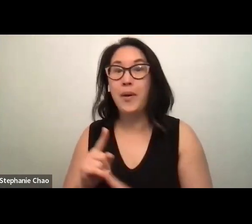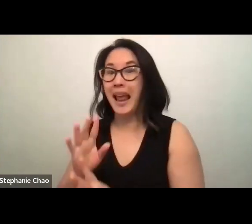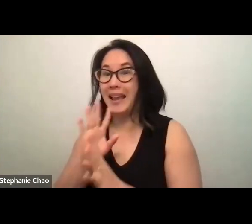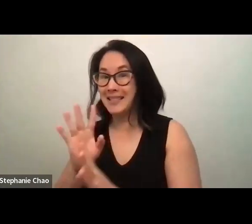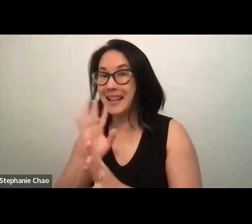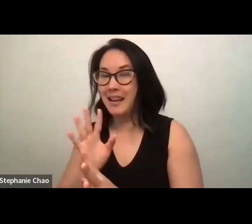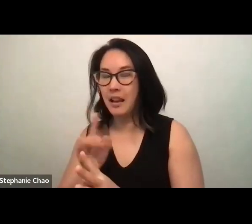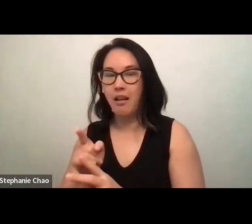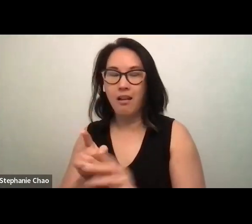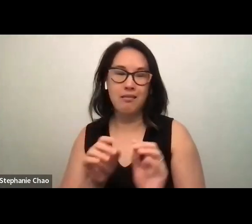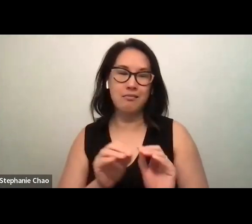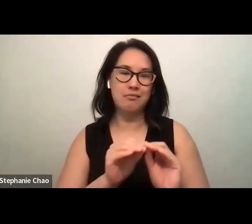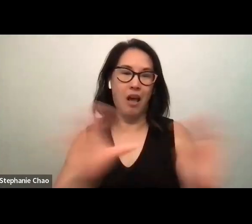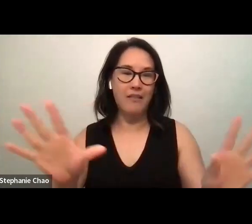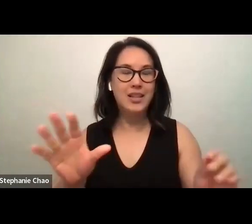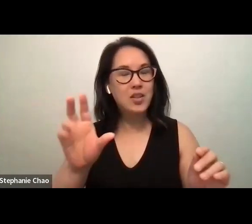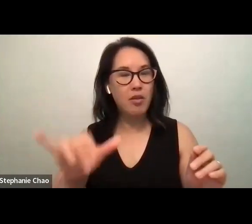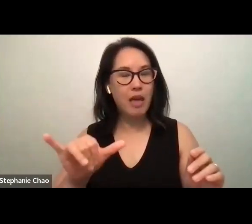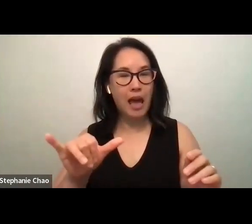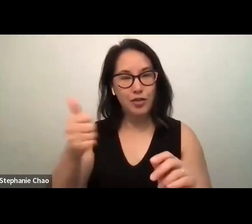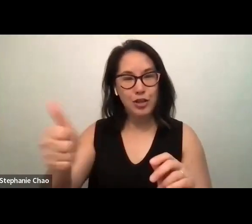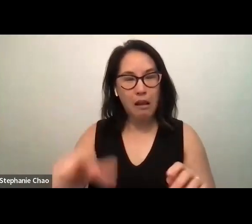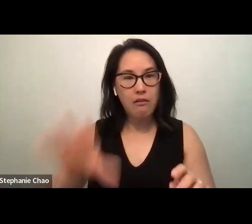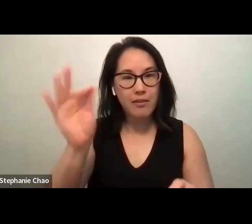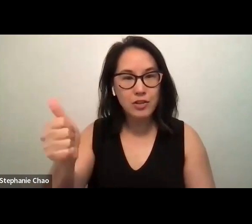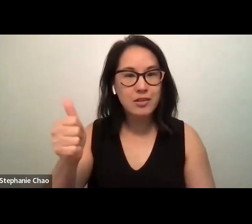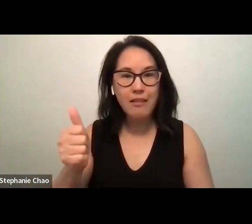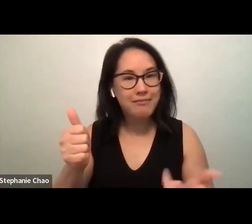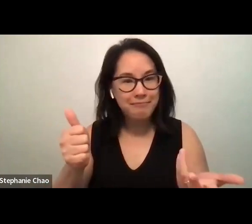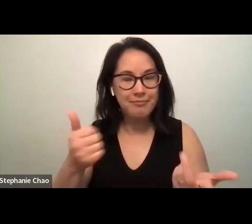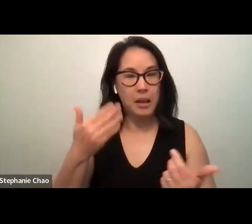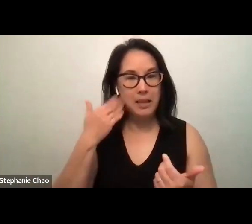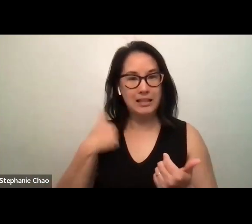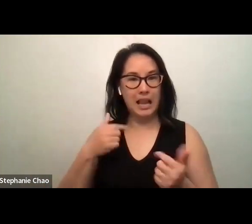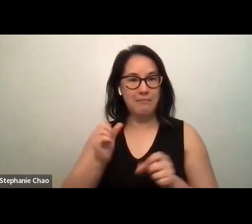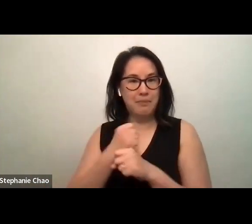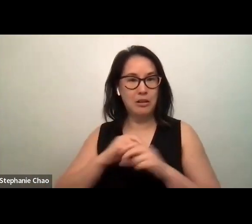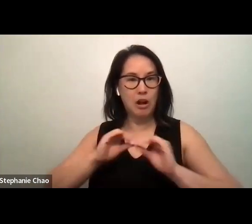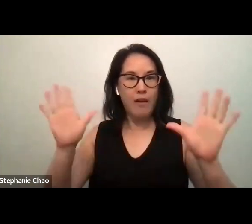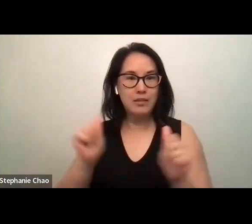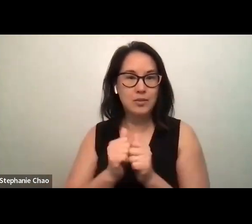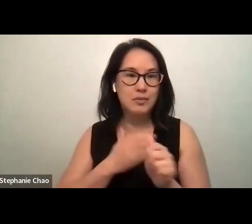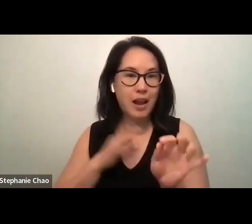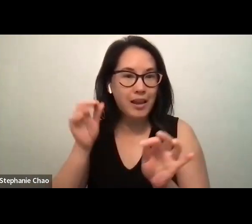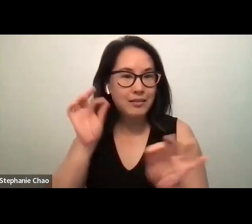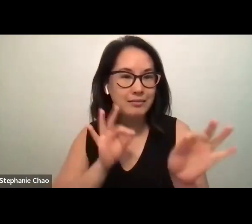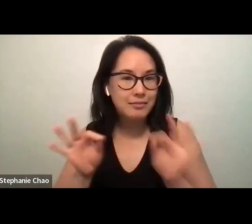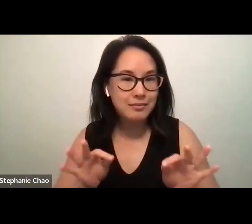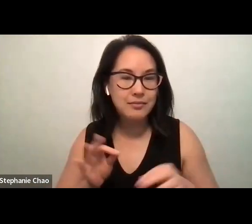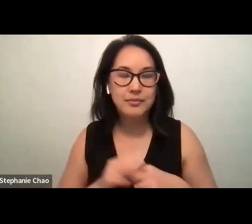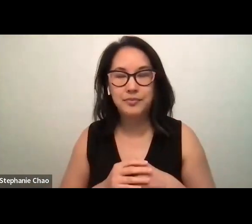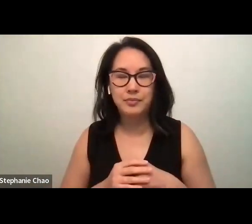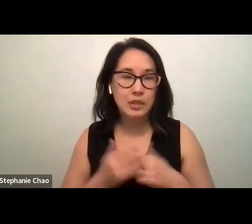wondering this second part, if I'm just too close to this as the author, or if some of those moments felt like too